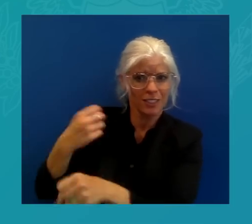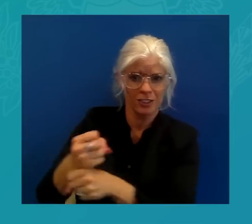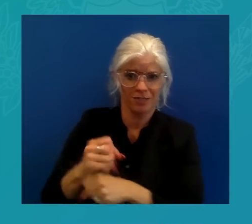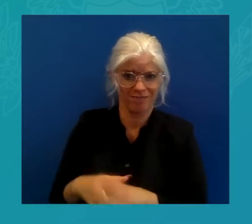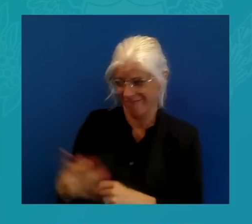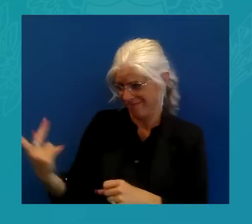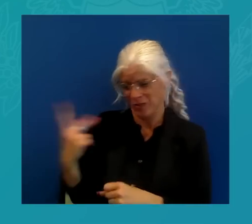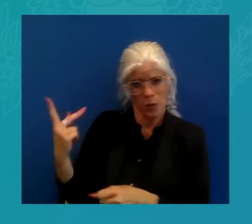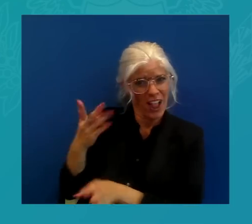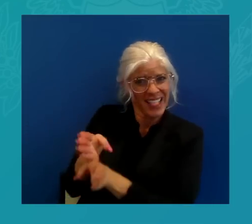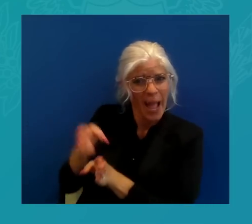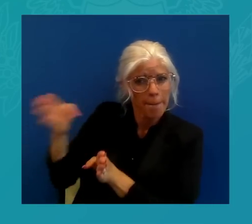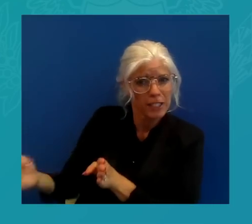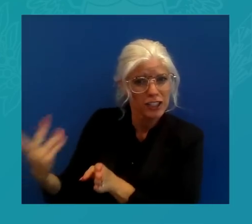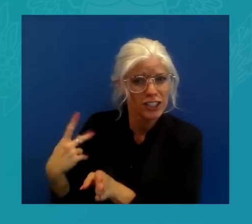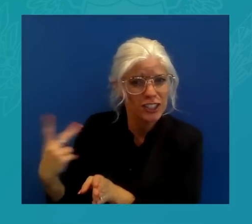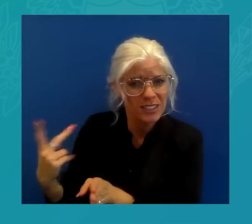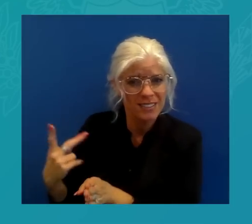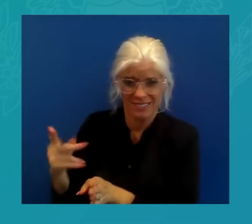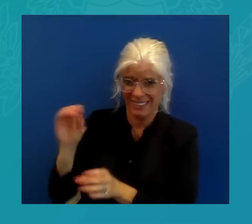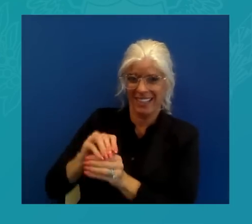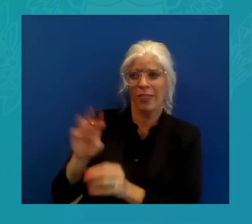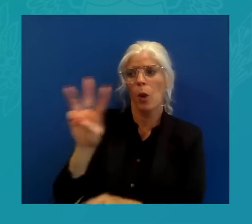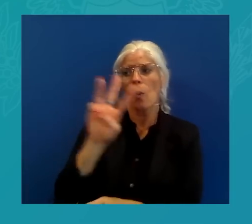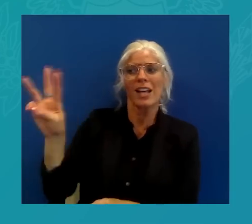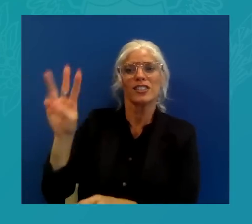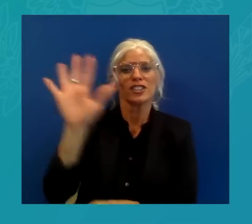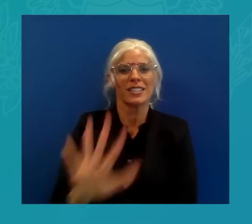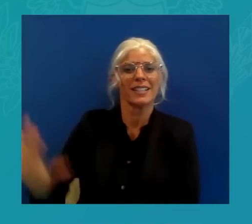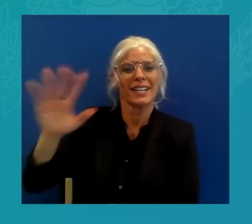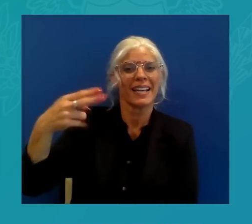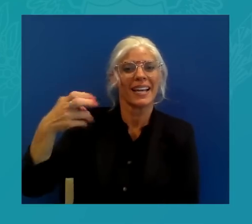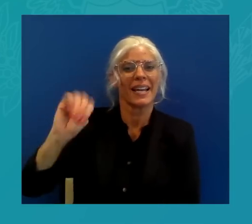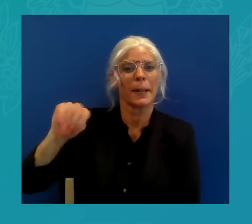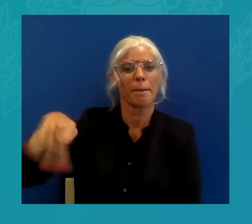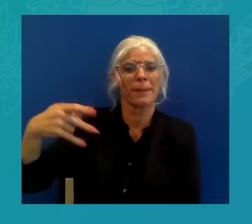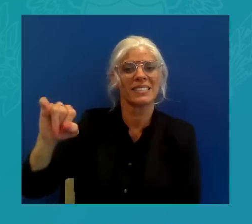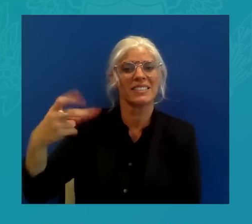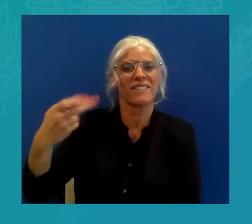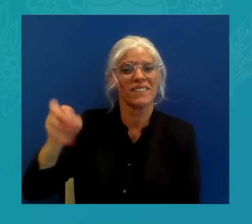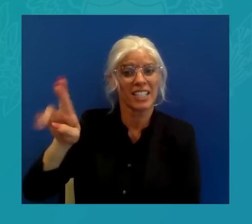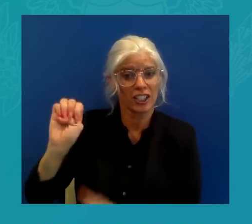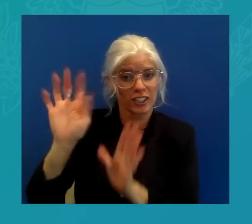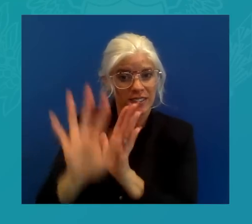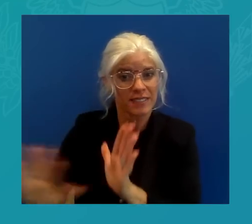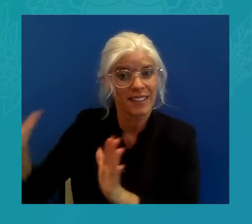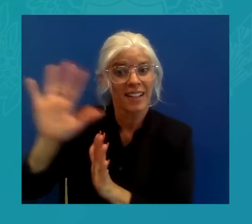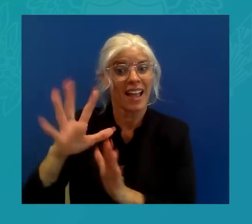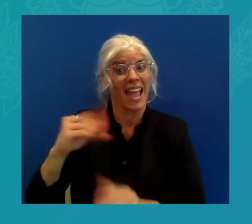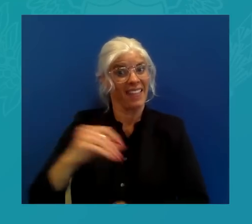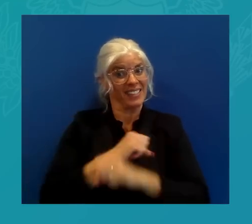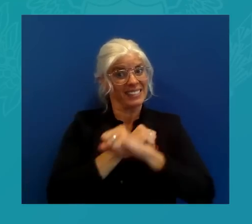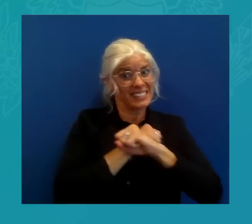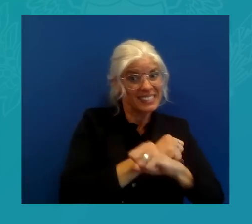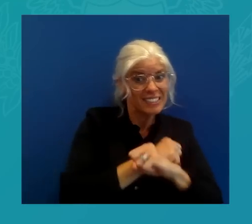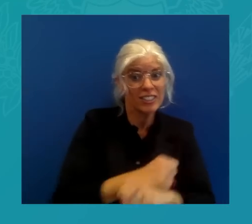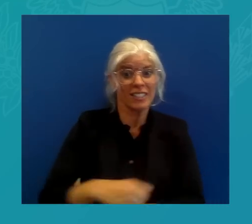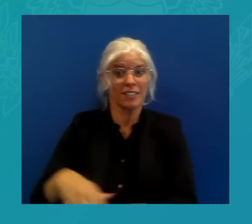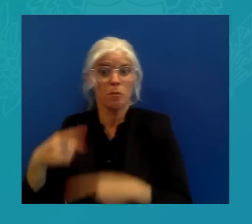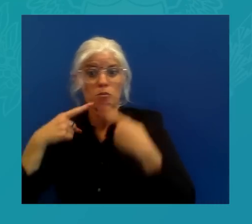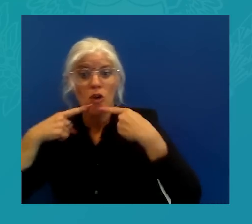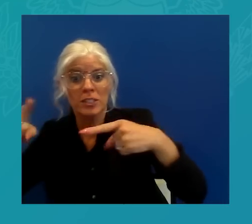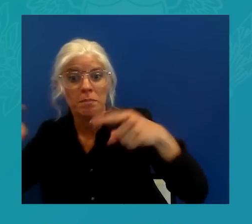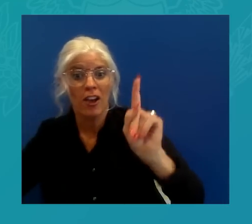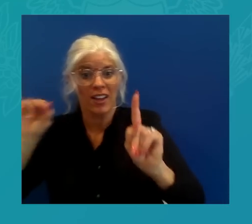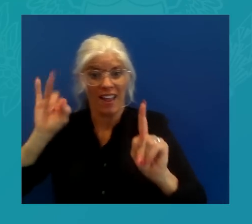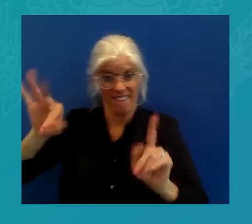Western Hemisphere, and the security and prosperity of this region requires the type of